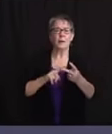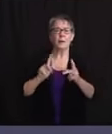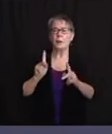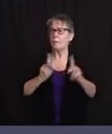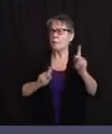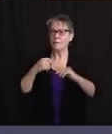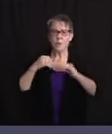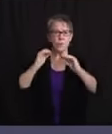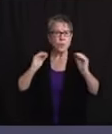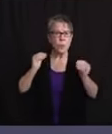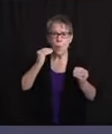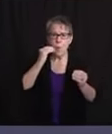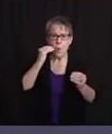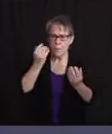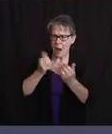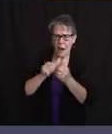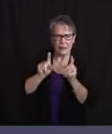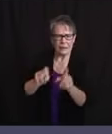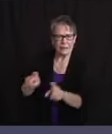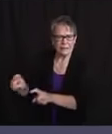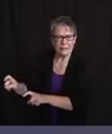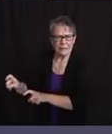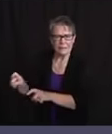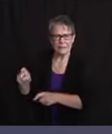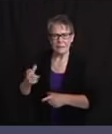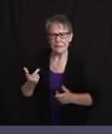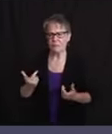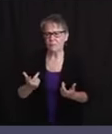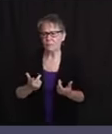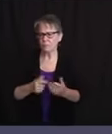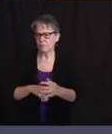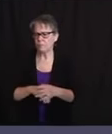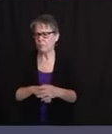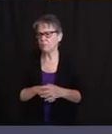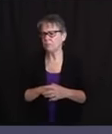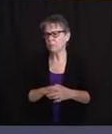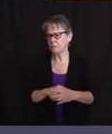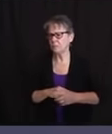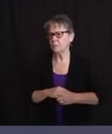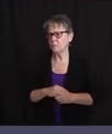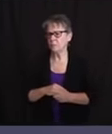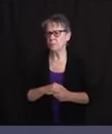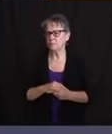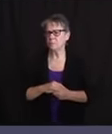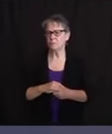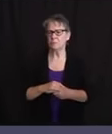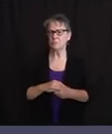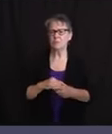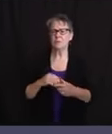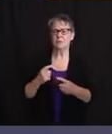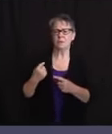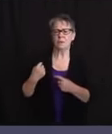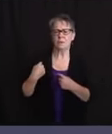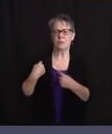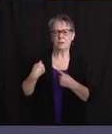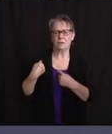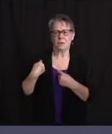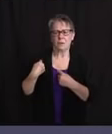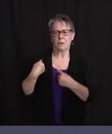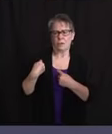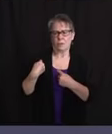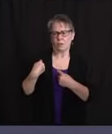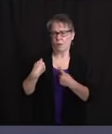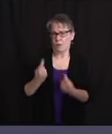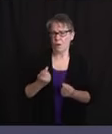tested 1,000 migrant workers with a 10% positivity rate. FQHCs have